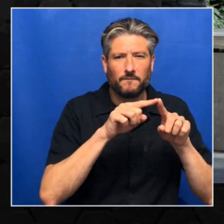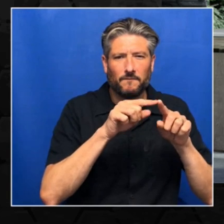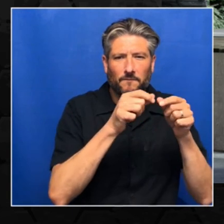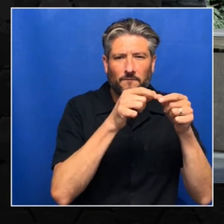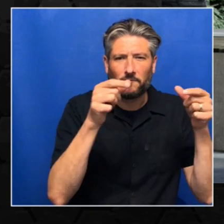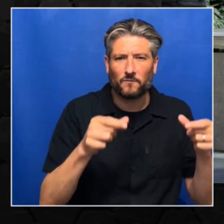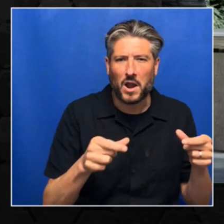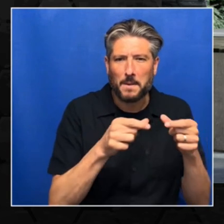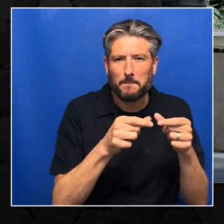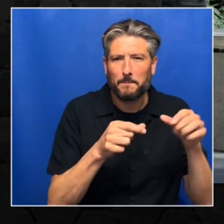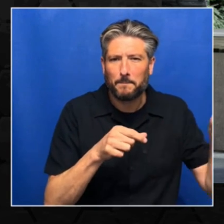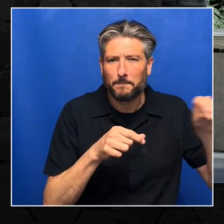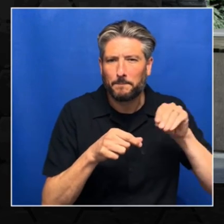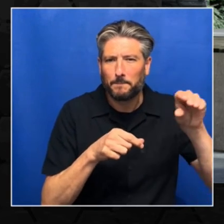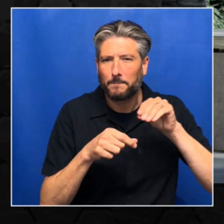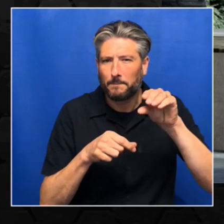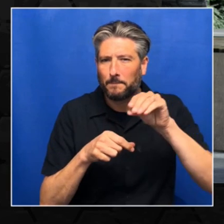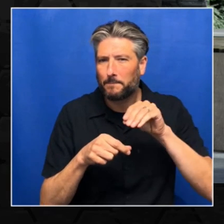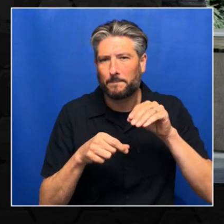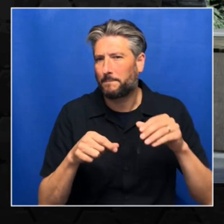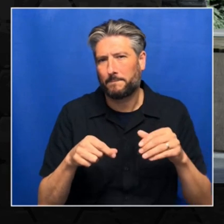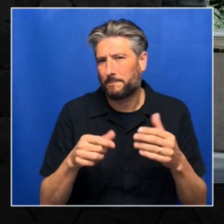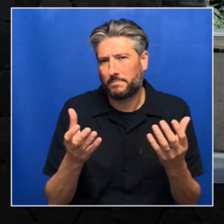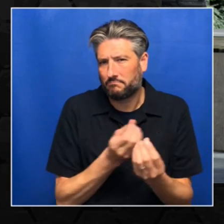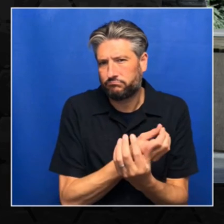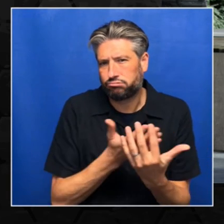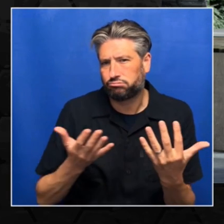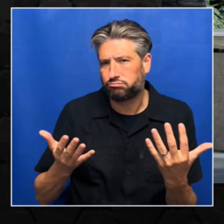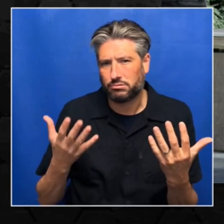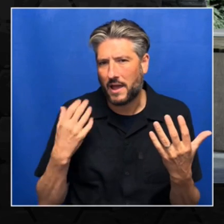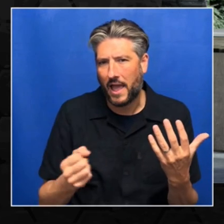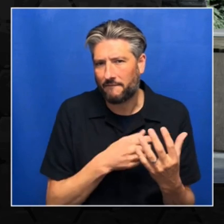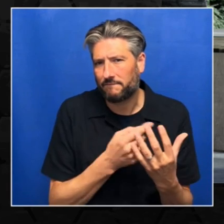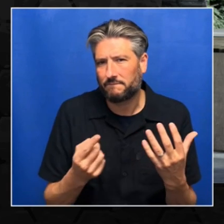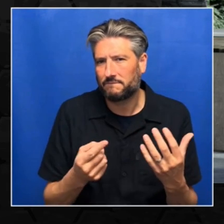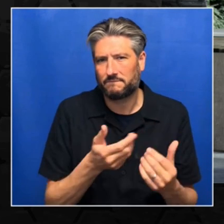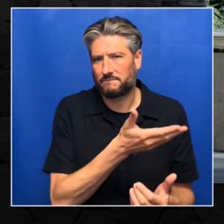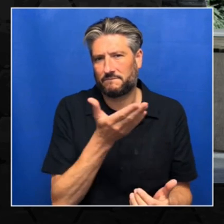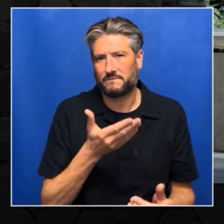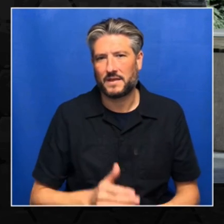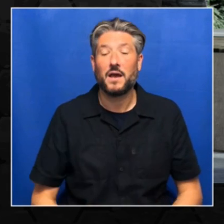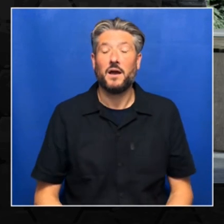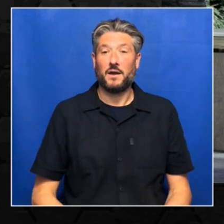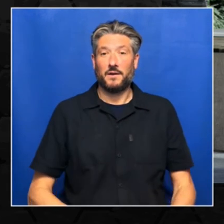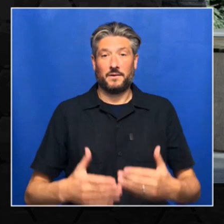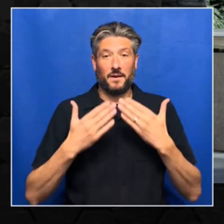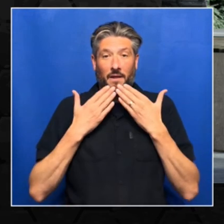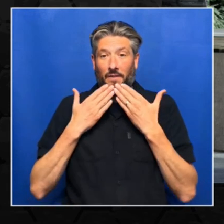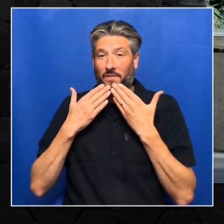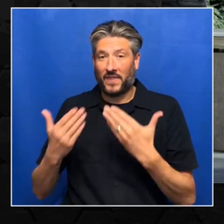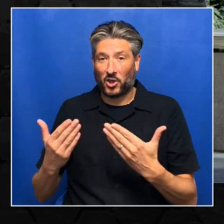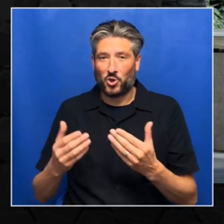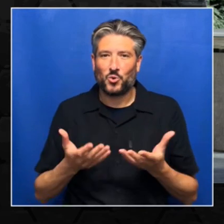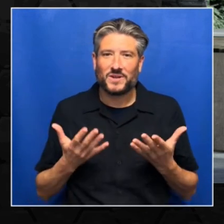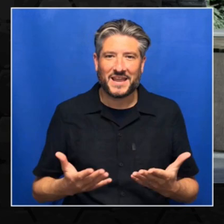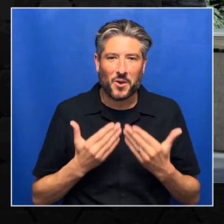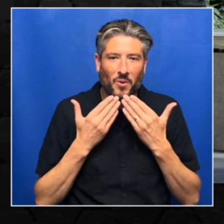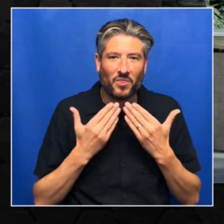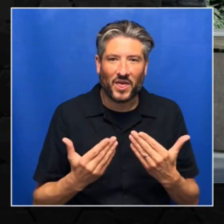the Microsoft. Thank you, Rishit, and I want to thank all the participants of this panel. We are running out of